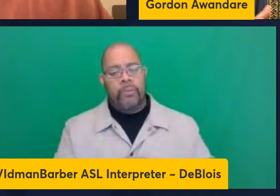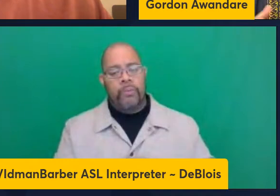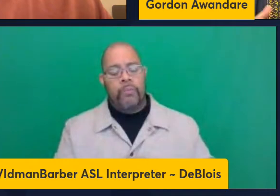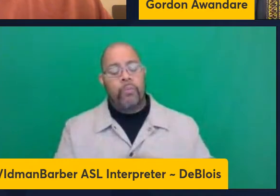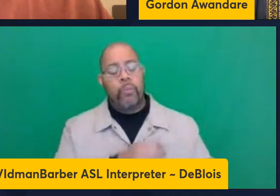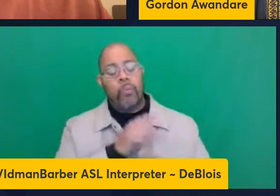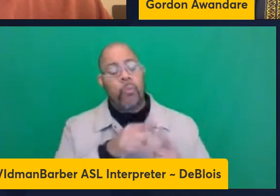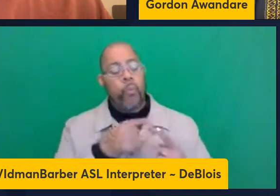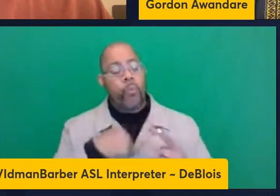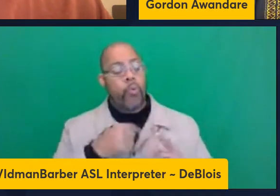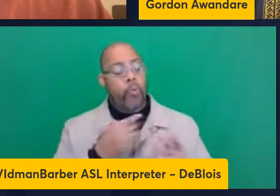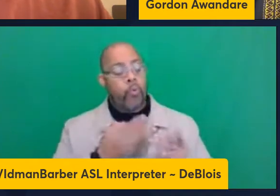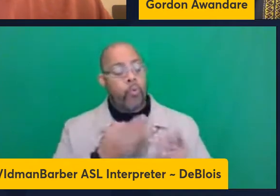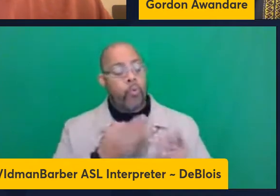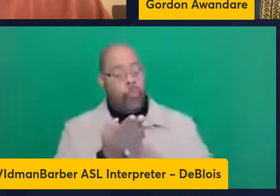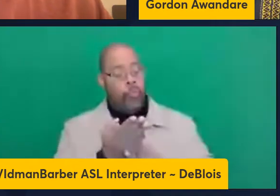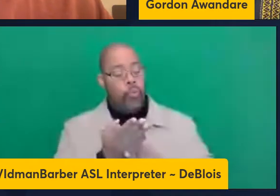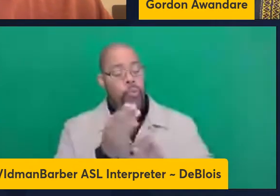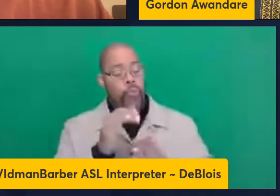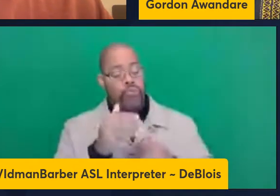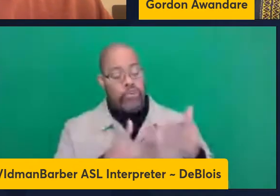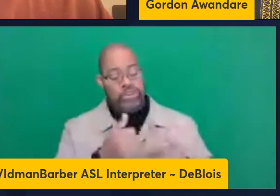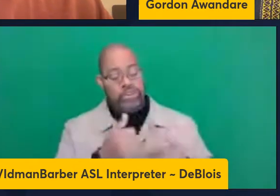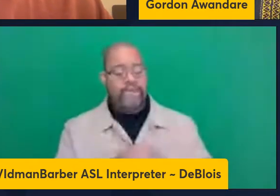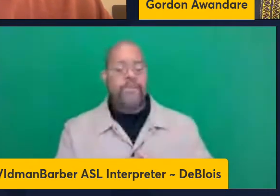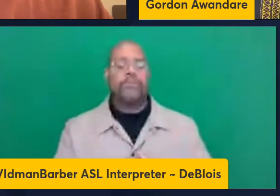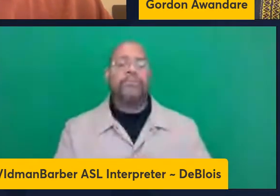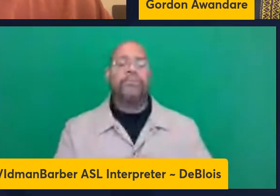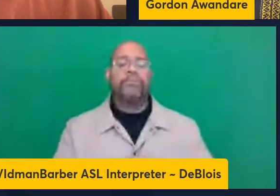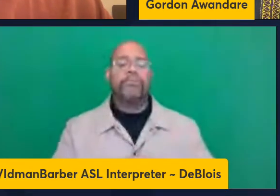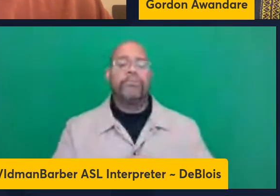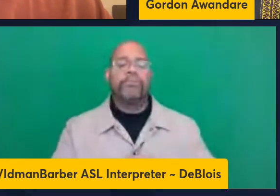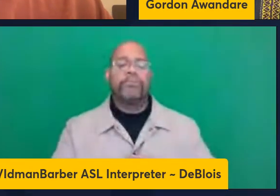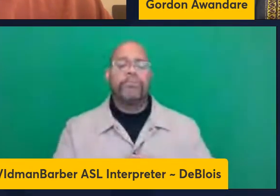go through the process of